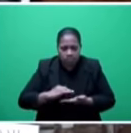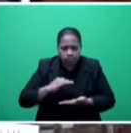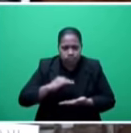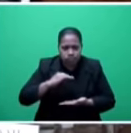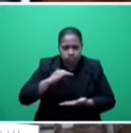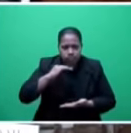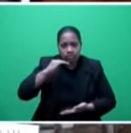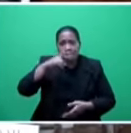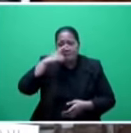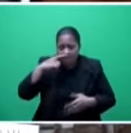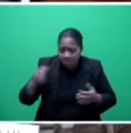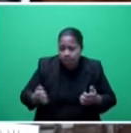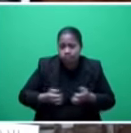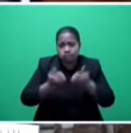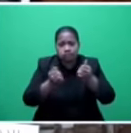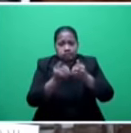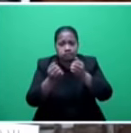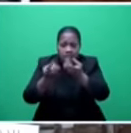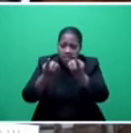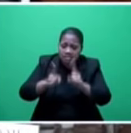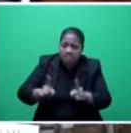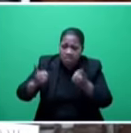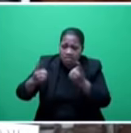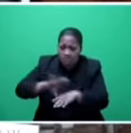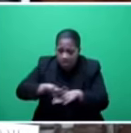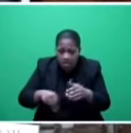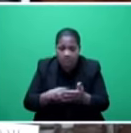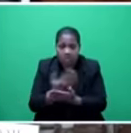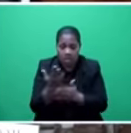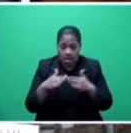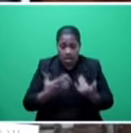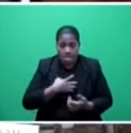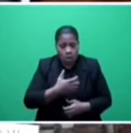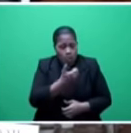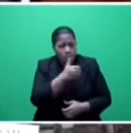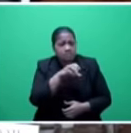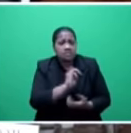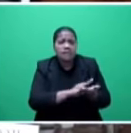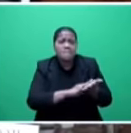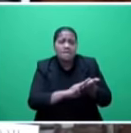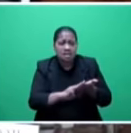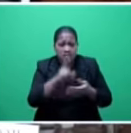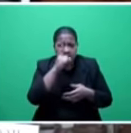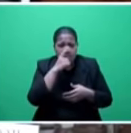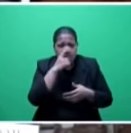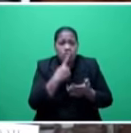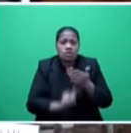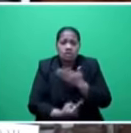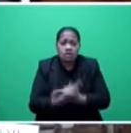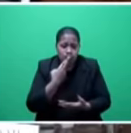dying on a daily basis, and the world has now seen more than 16 million cases reported and